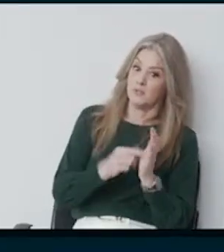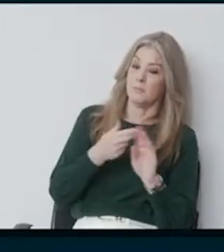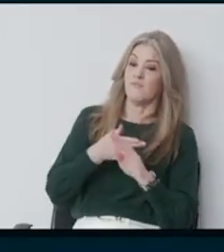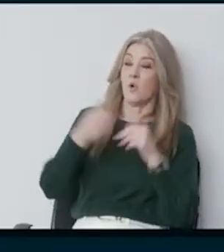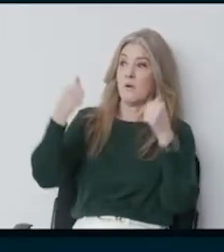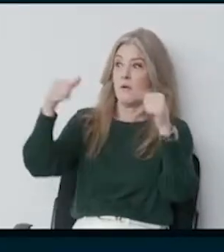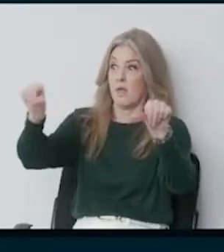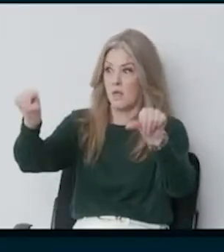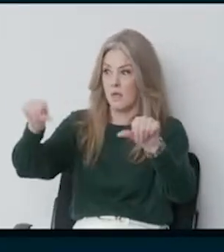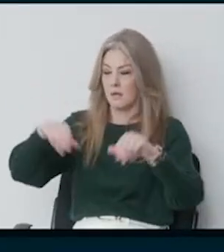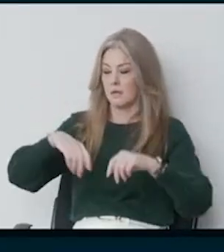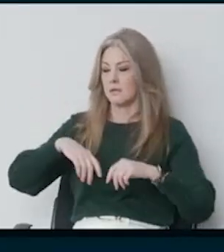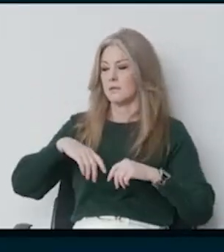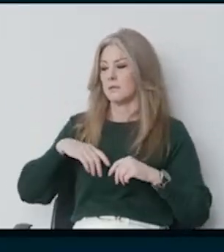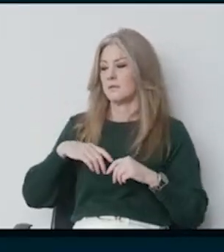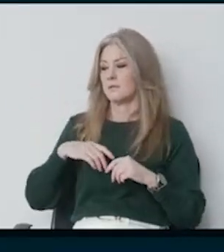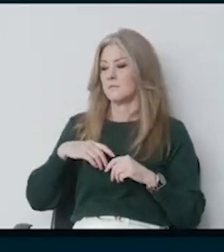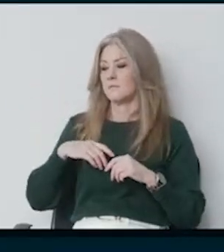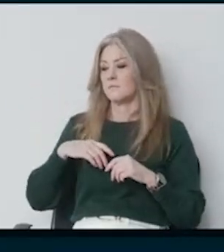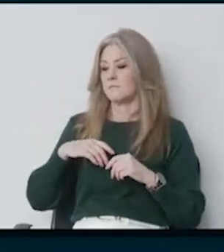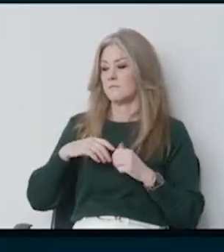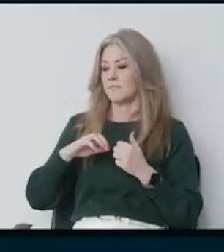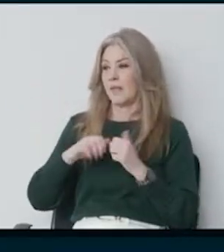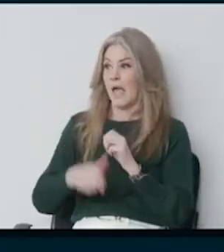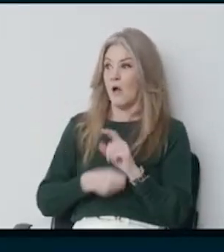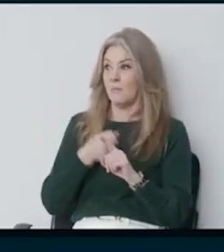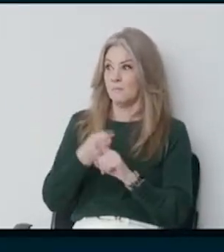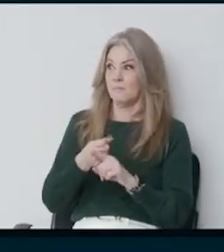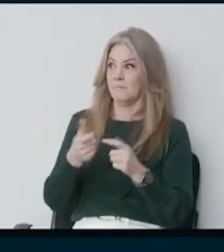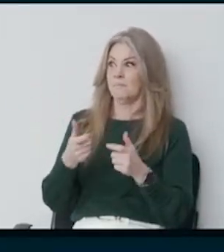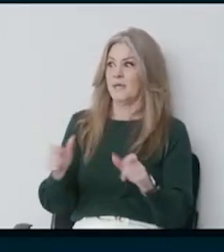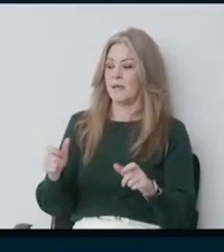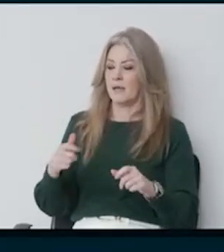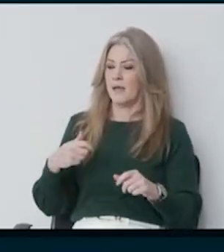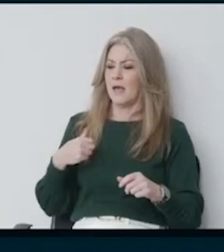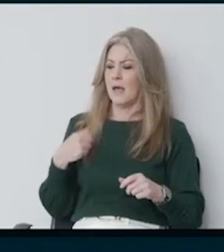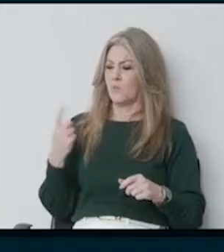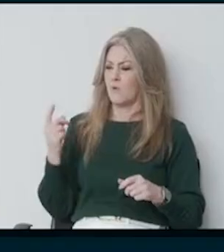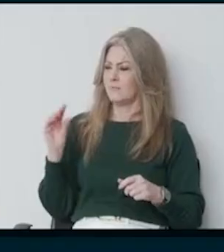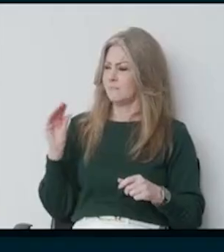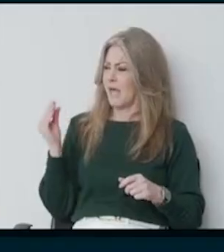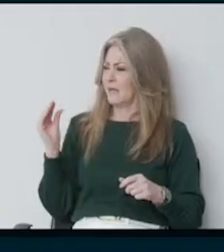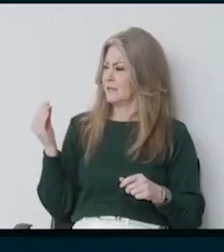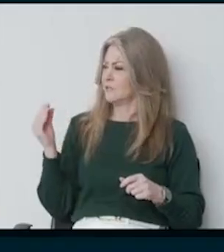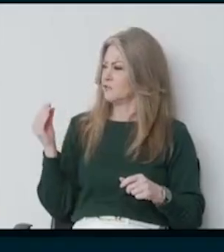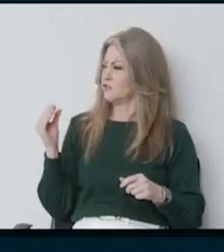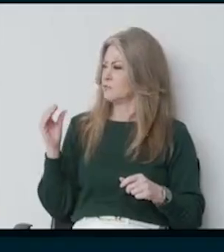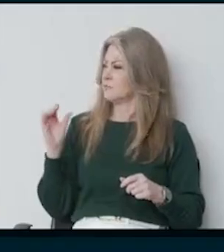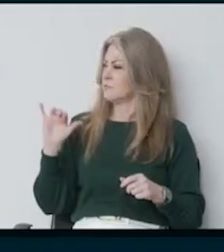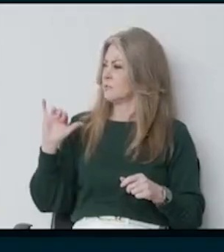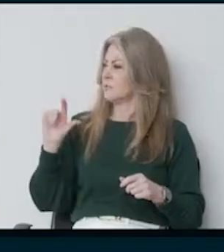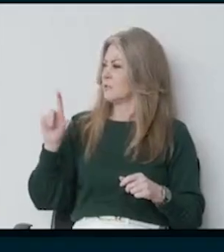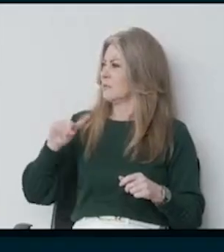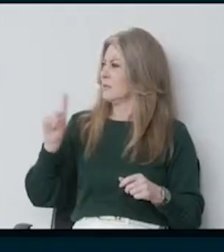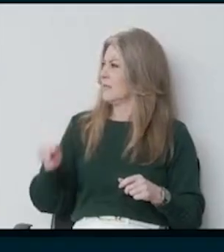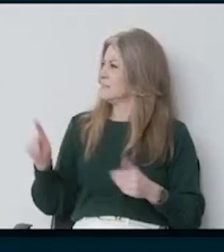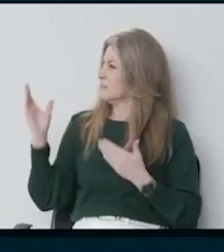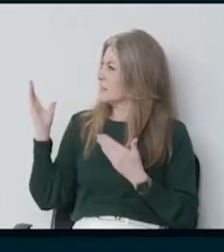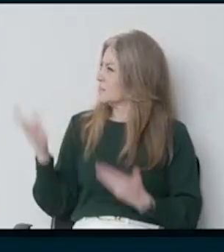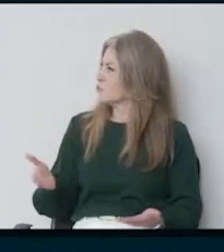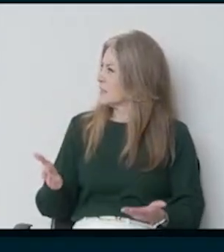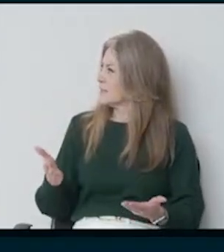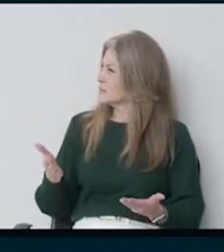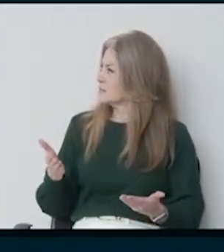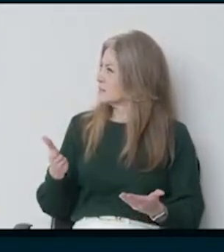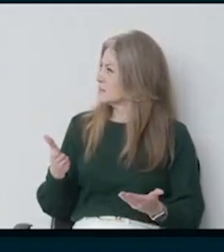to prove how big of an impact you're going to make, I actually had a package shipped here, and Liz is going to bring my package in, to